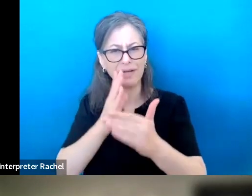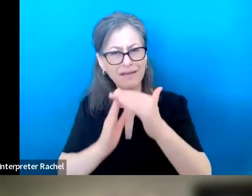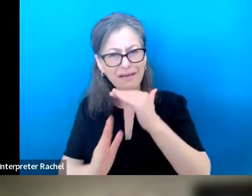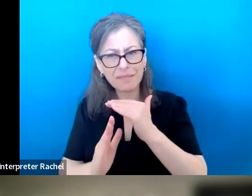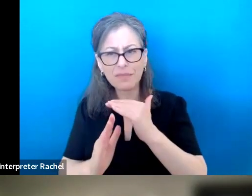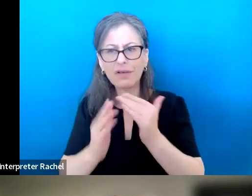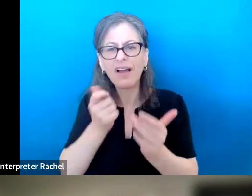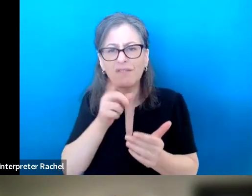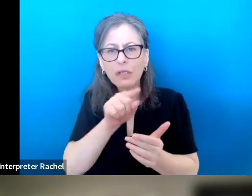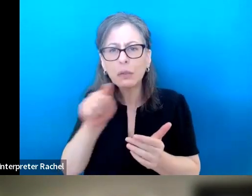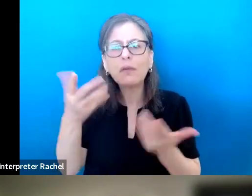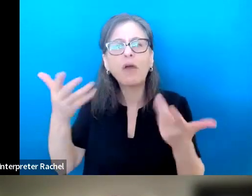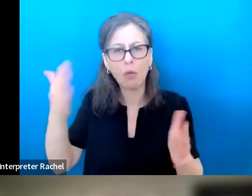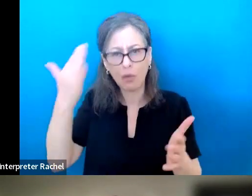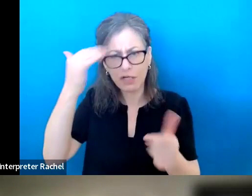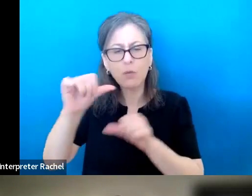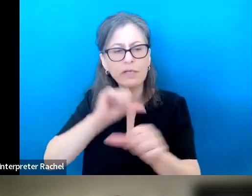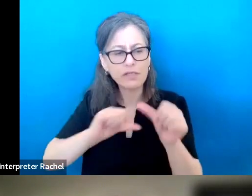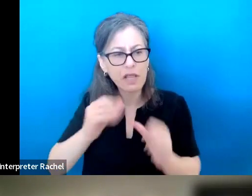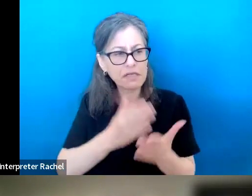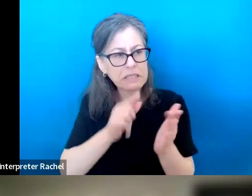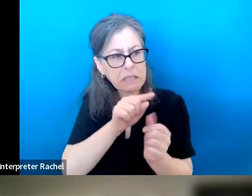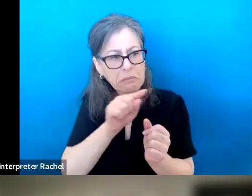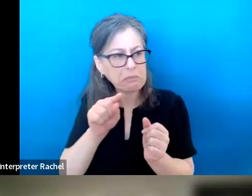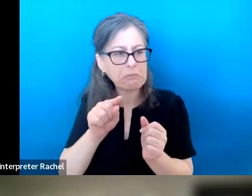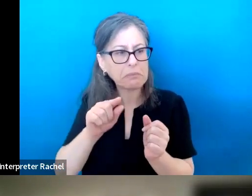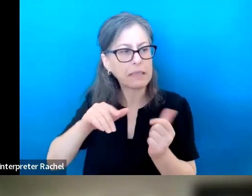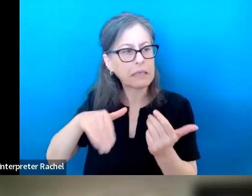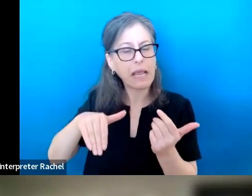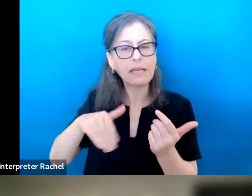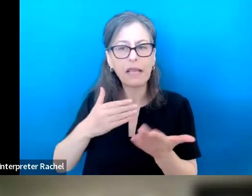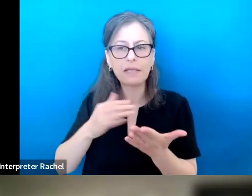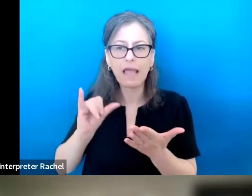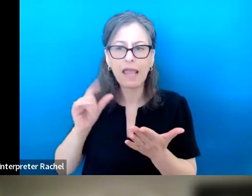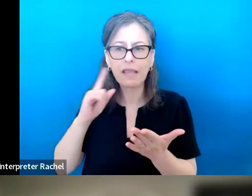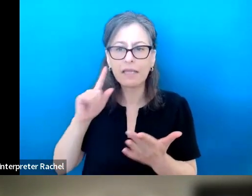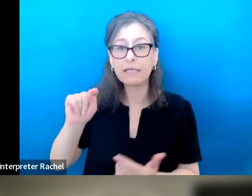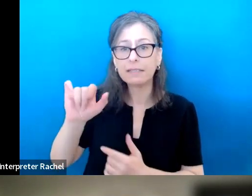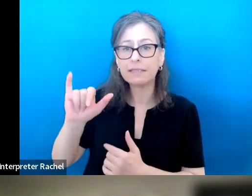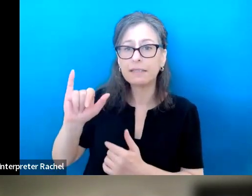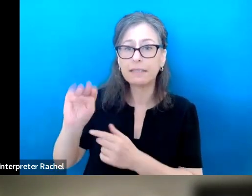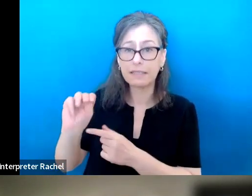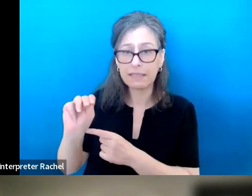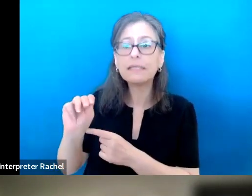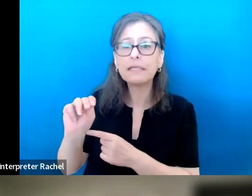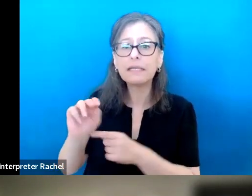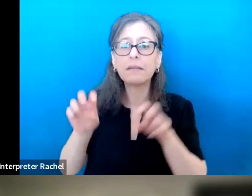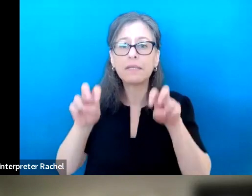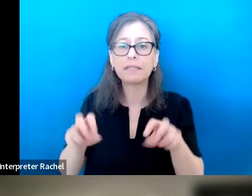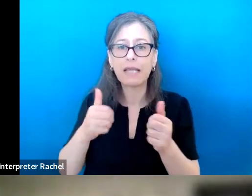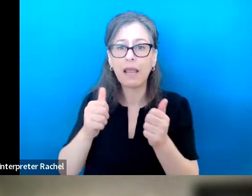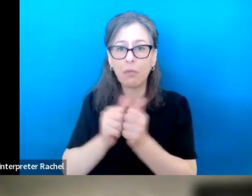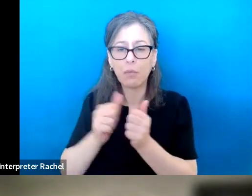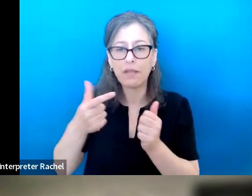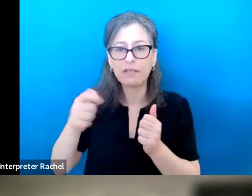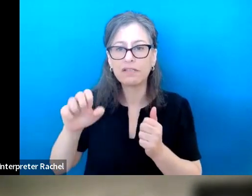few people who did know each other, and a few people were, you know, so somebody like, for example, Tim sat next to Gemma. I